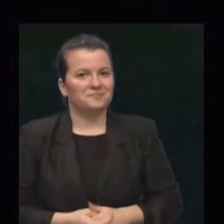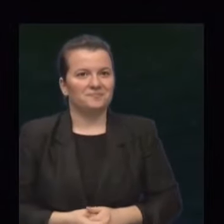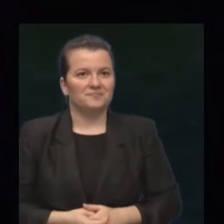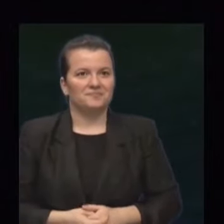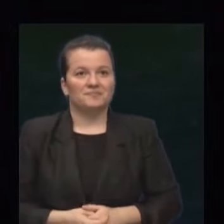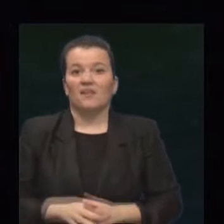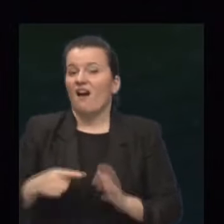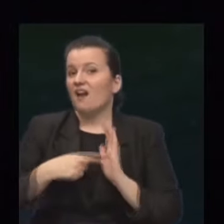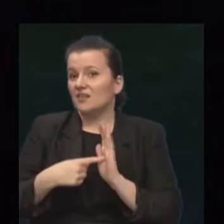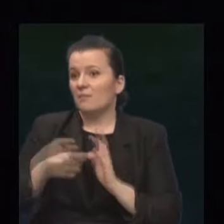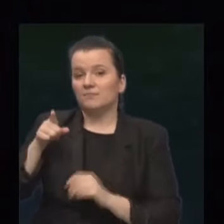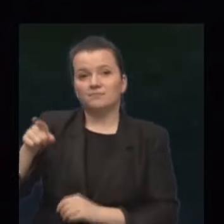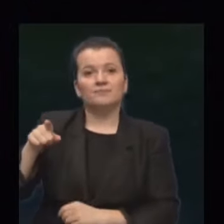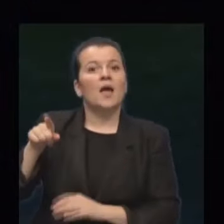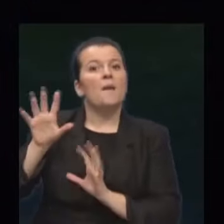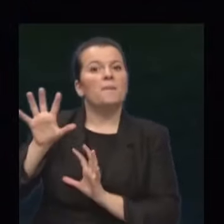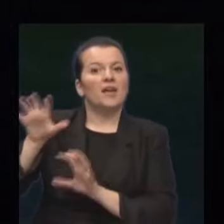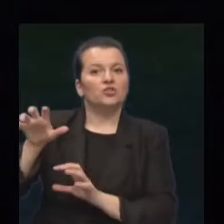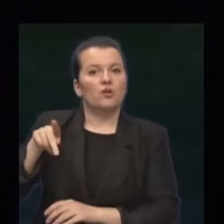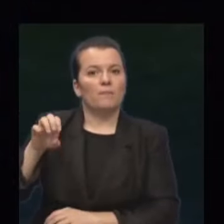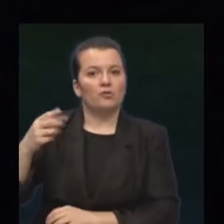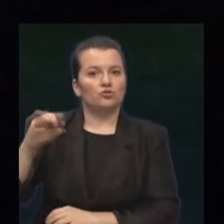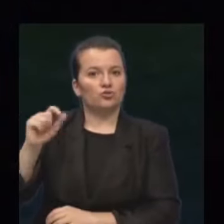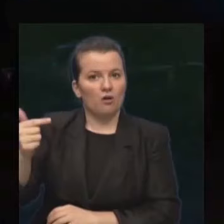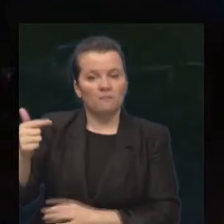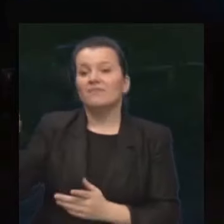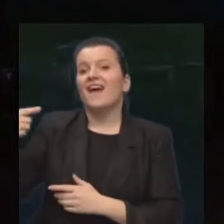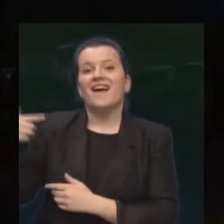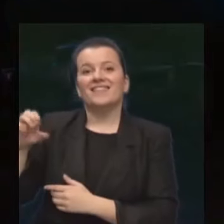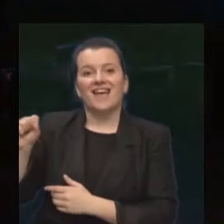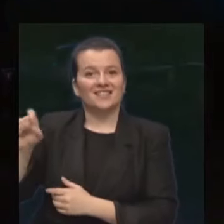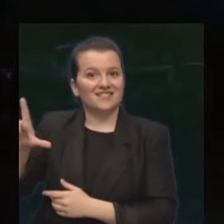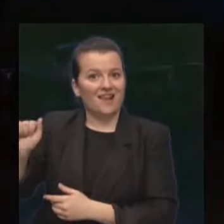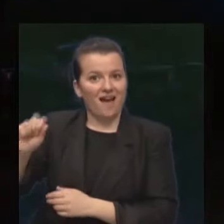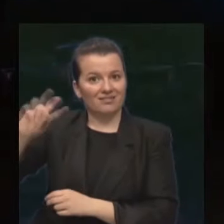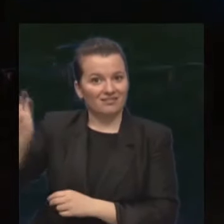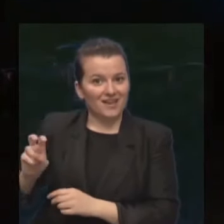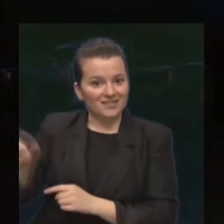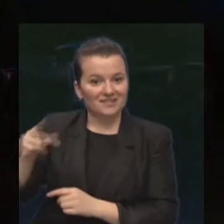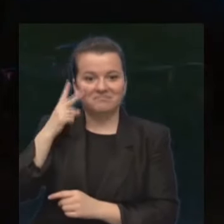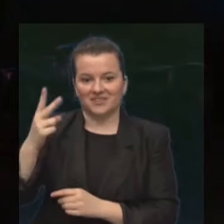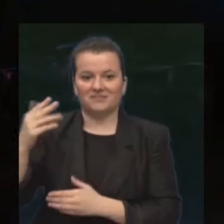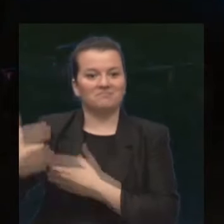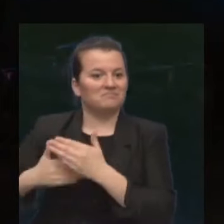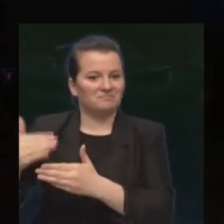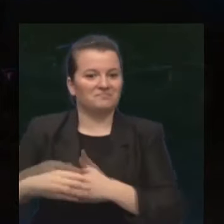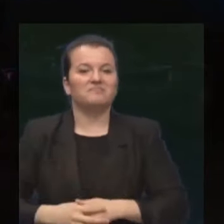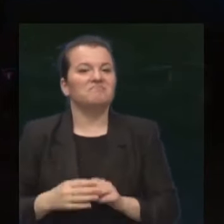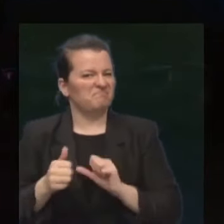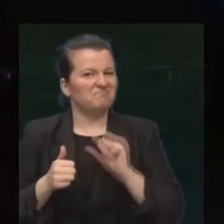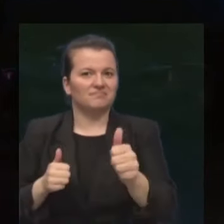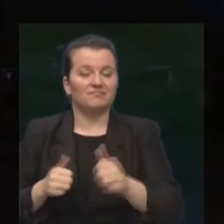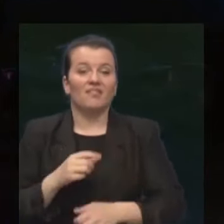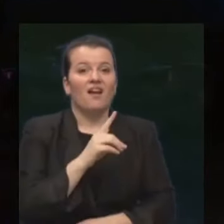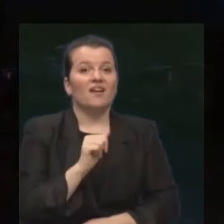and Tesla. And in March, our Clio was number one on the hybrid market, ahead of the Toyota Yaris. The Dacia